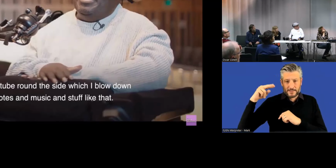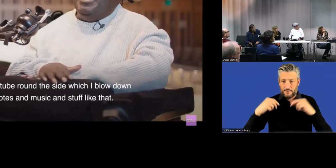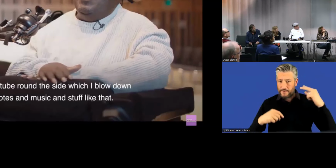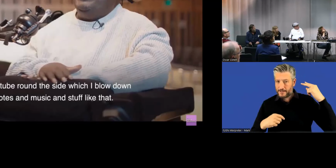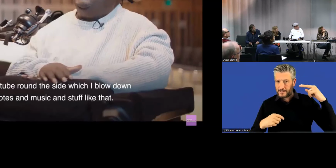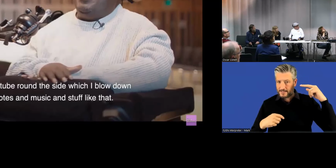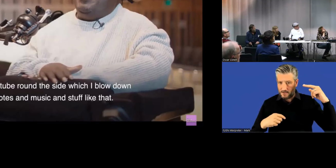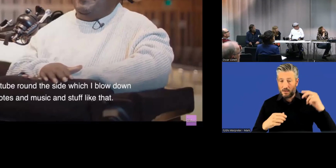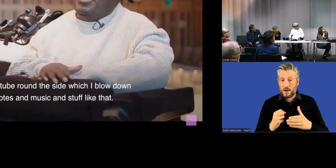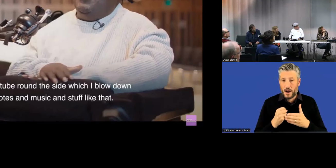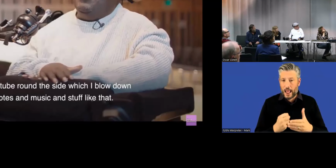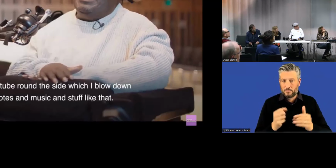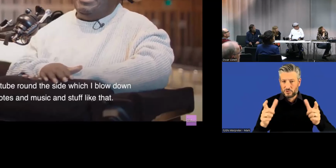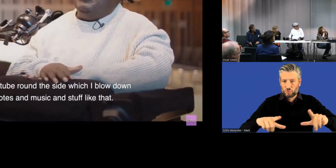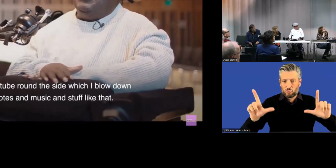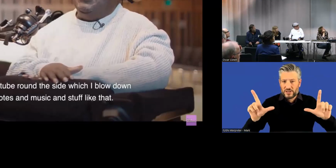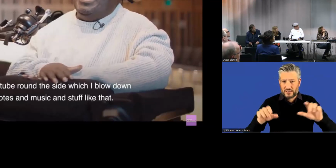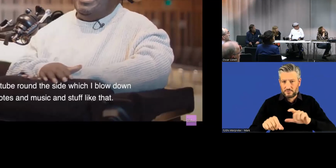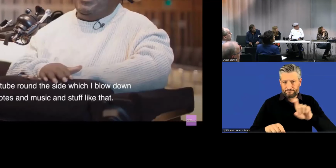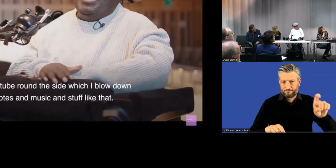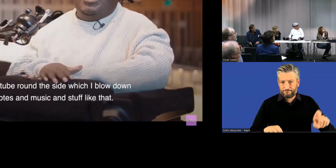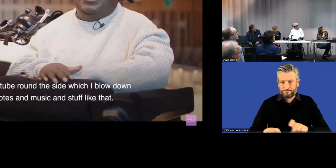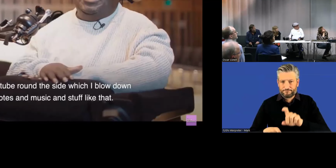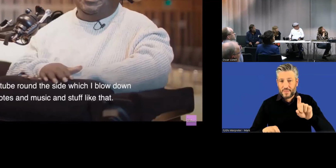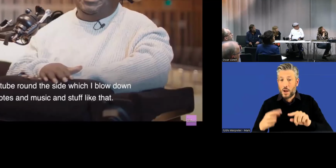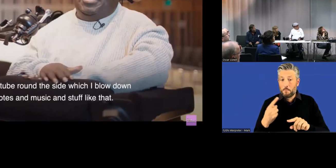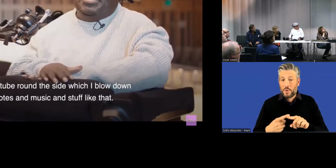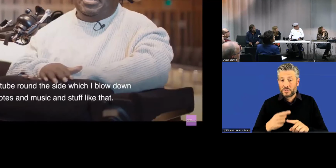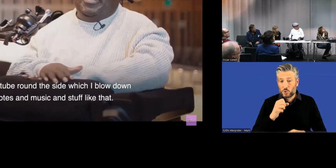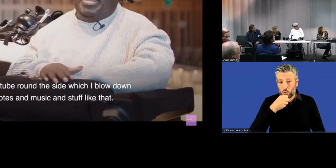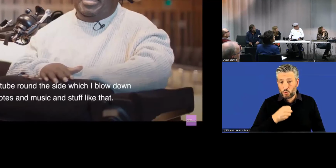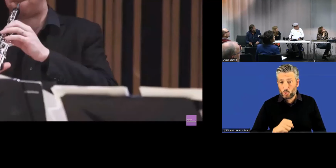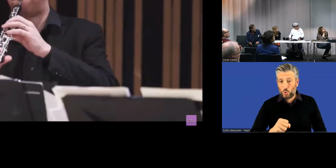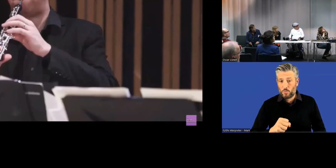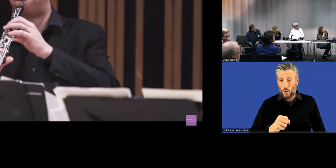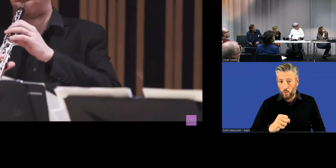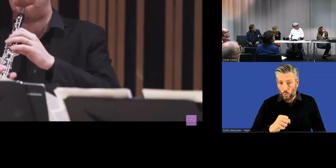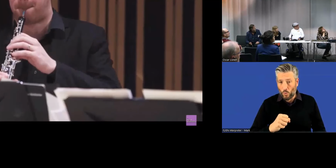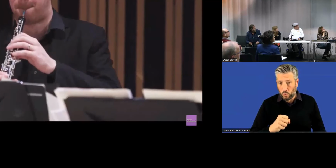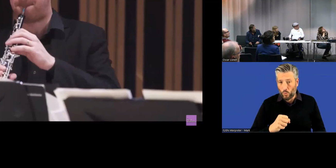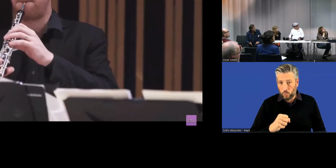the side, which I blow down to create notes and music and stuff like that.